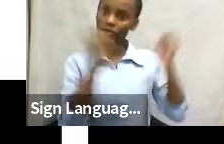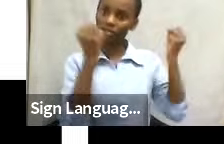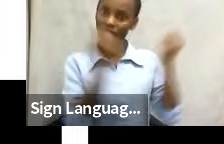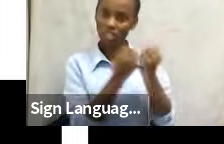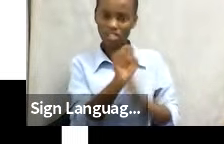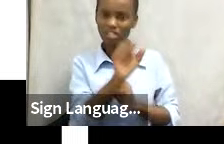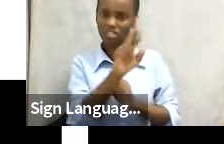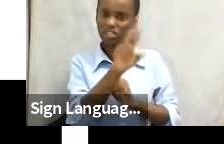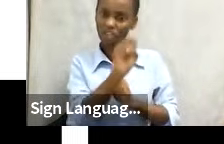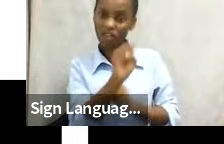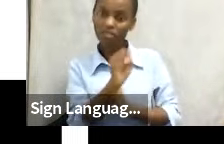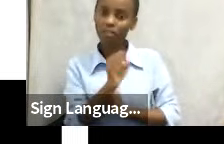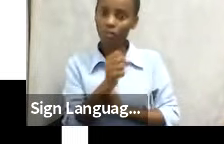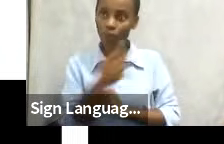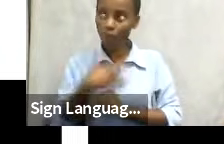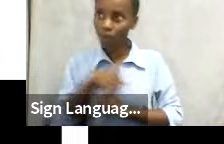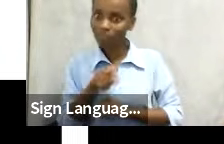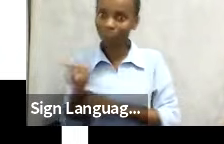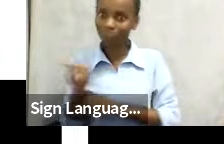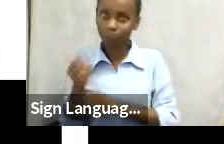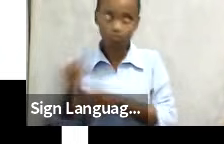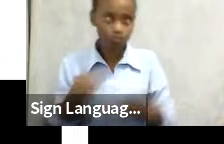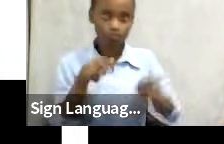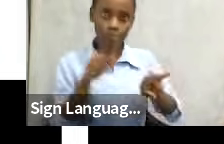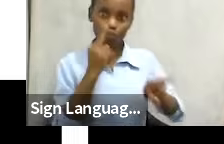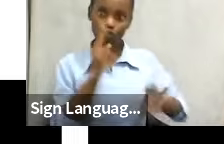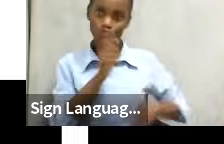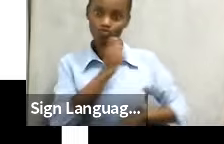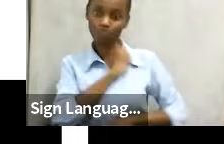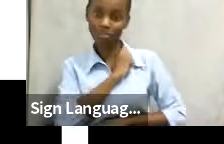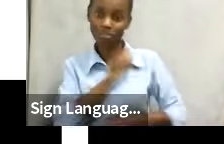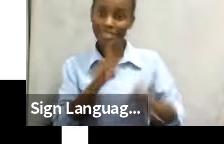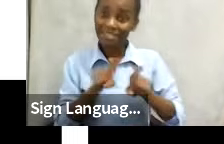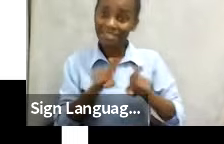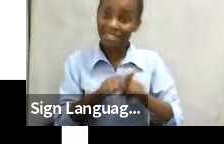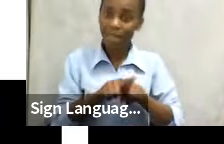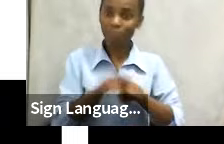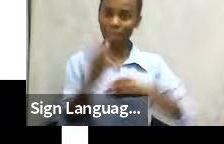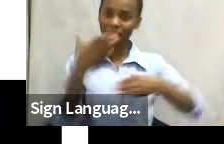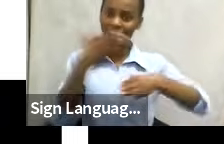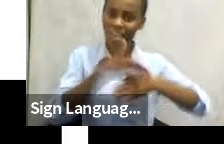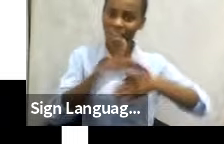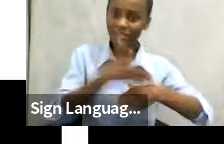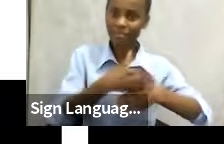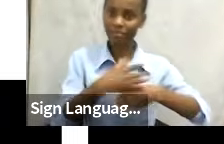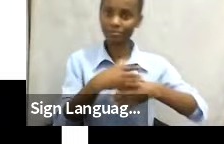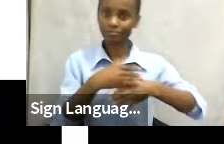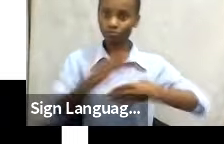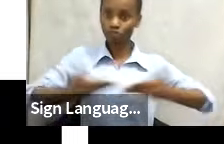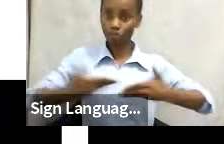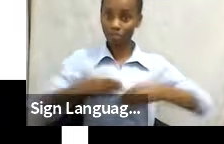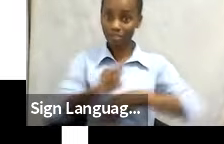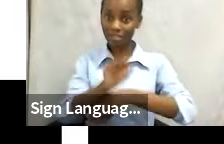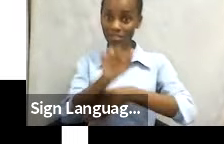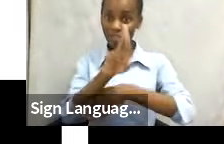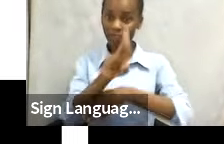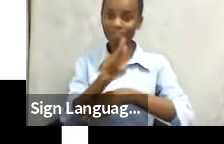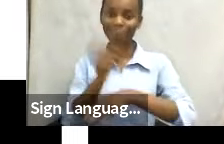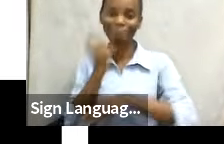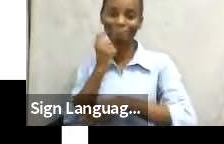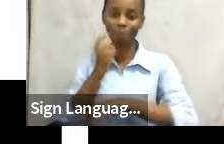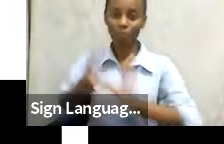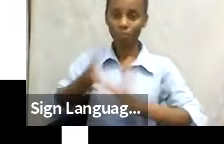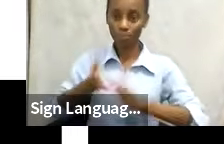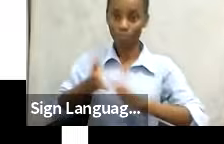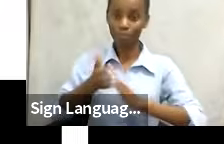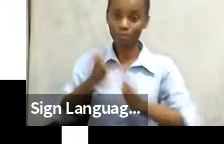make it as easy as possible and give you as much clarity as possible. We know that dealing with tax can be sometimes